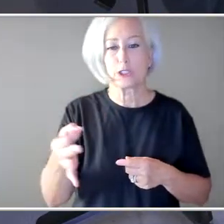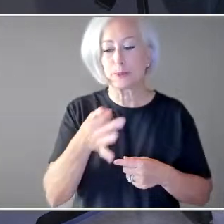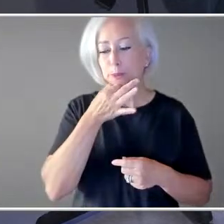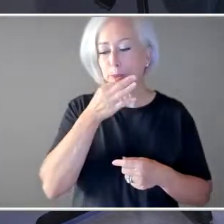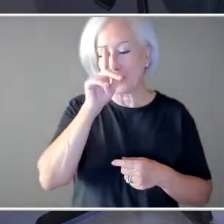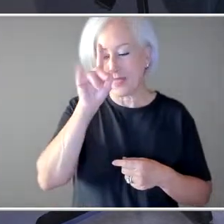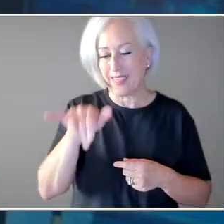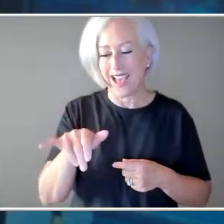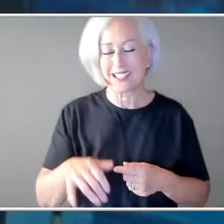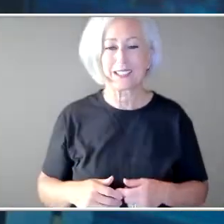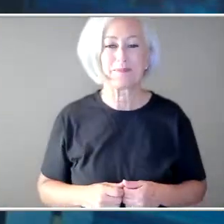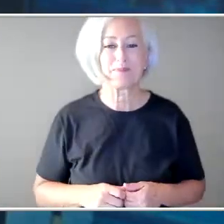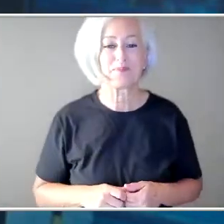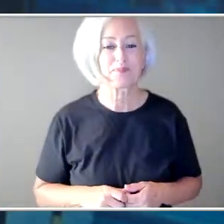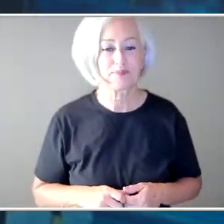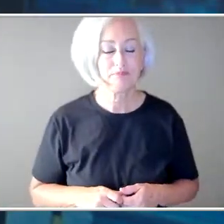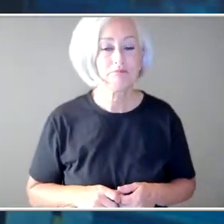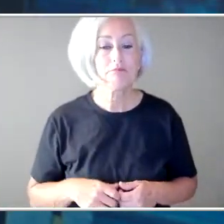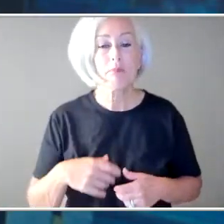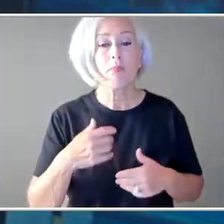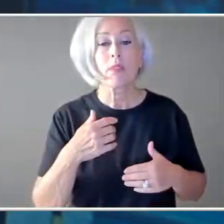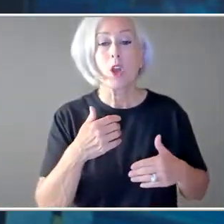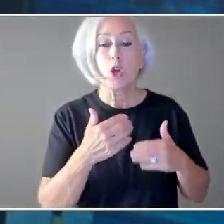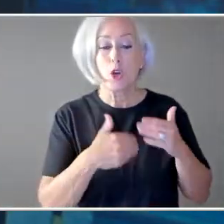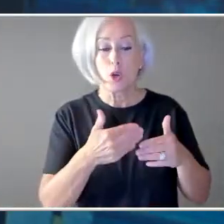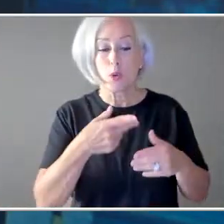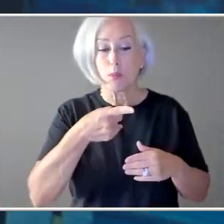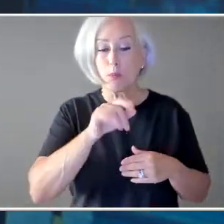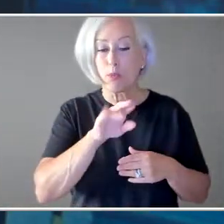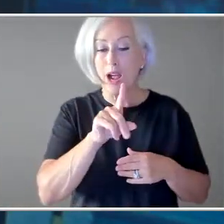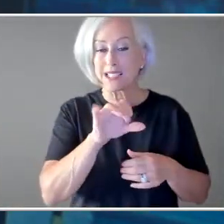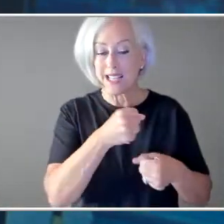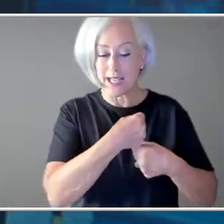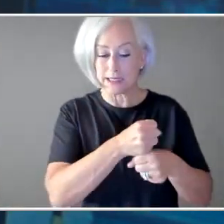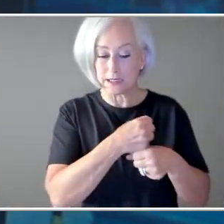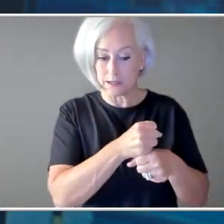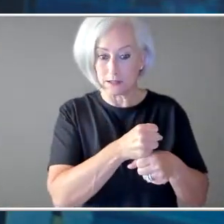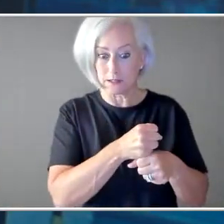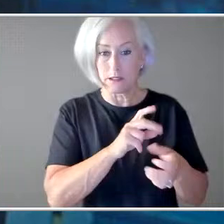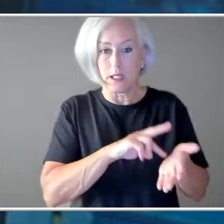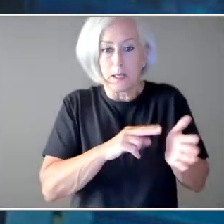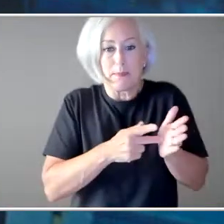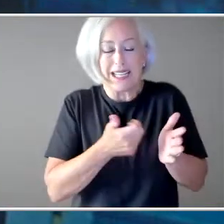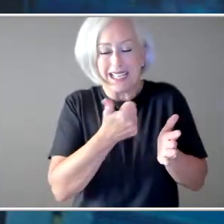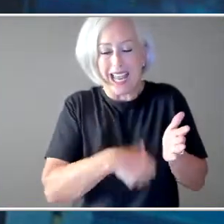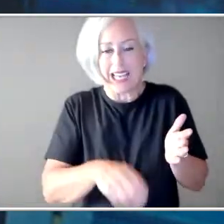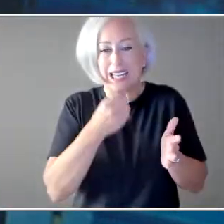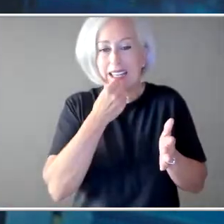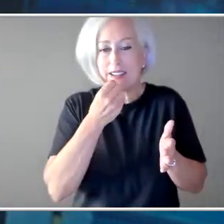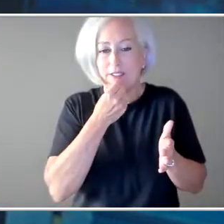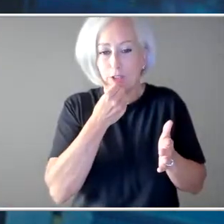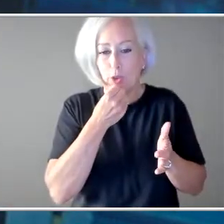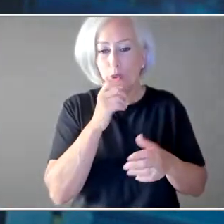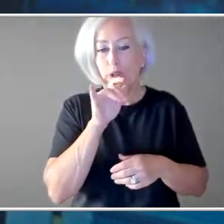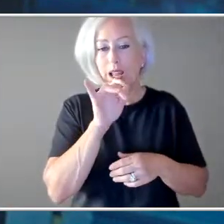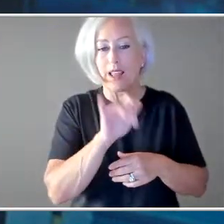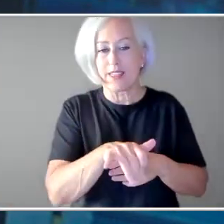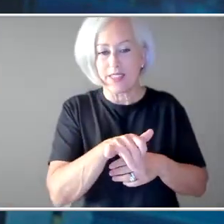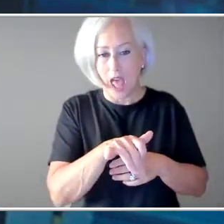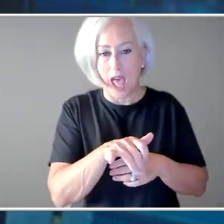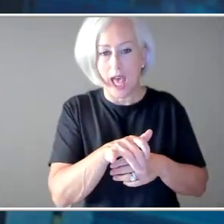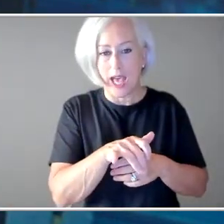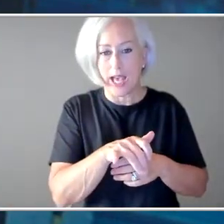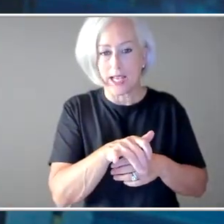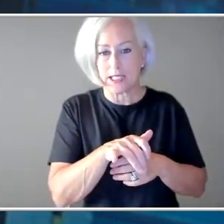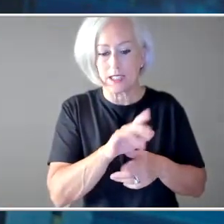Well, processed and ultra-processed. So a processed food would be really any food that has undergone a